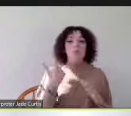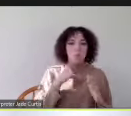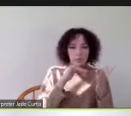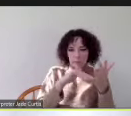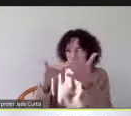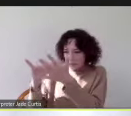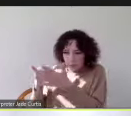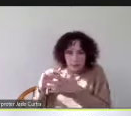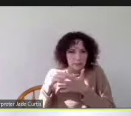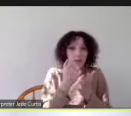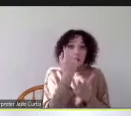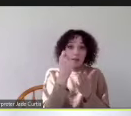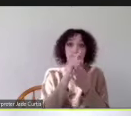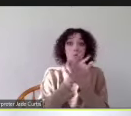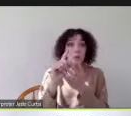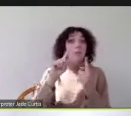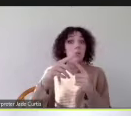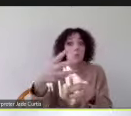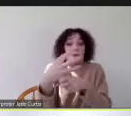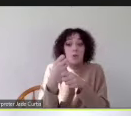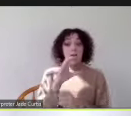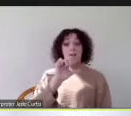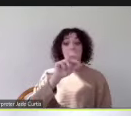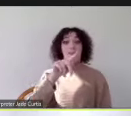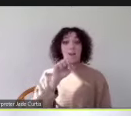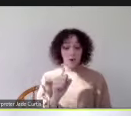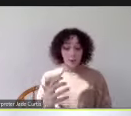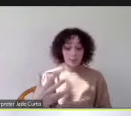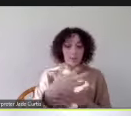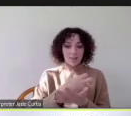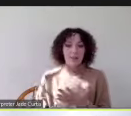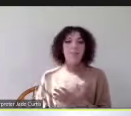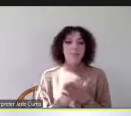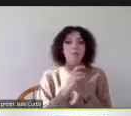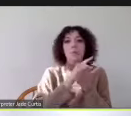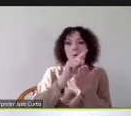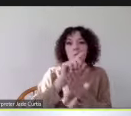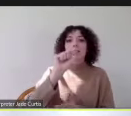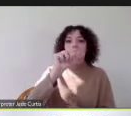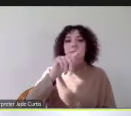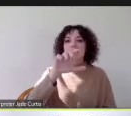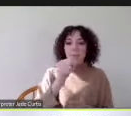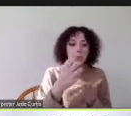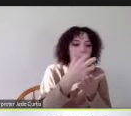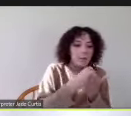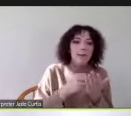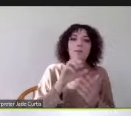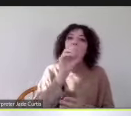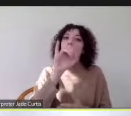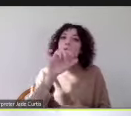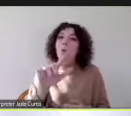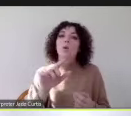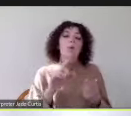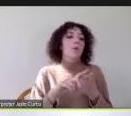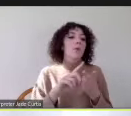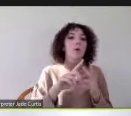weeks until we harvested carrots. During this time, we collected weekly samples of soil, and we collected samples from the